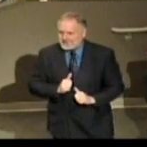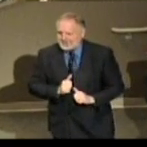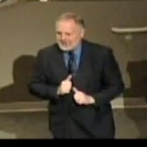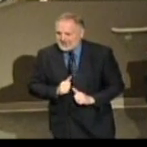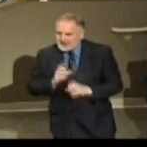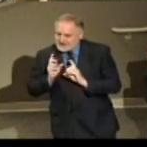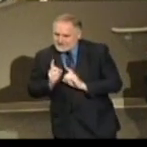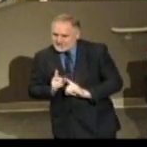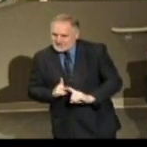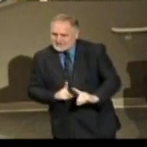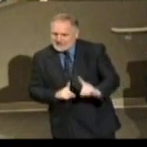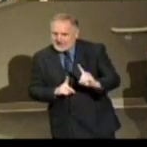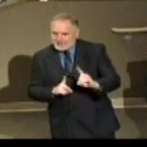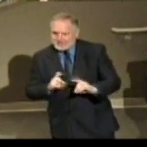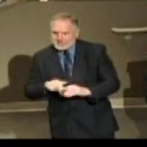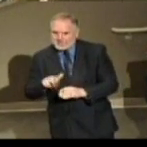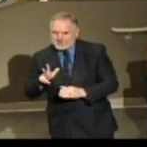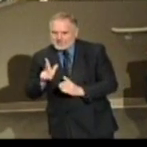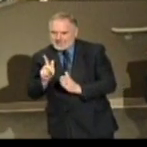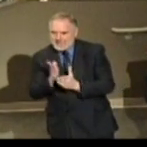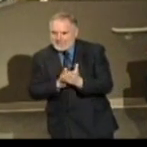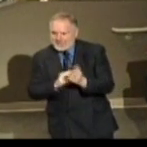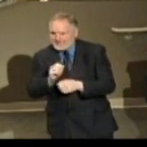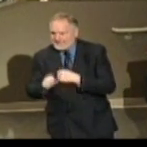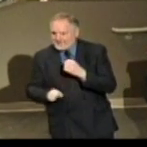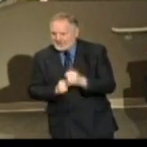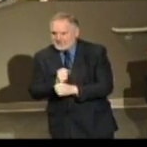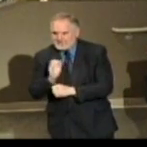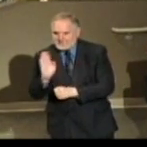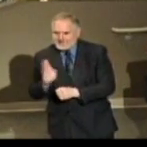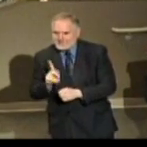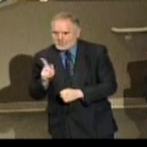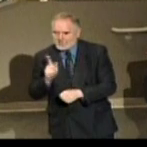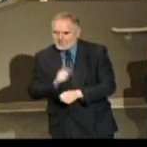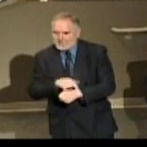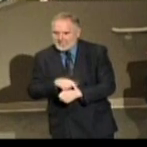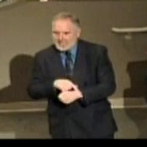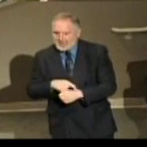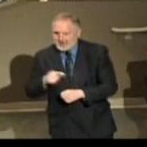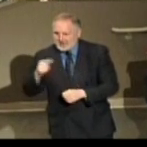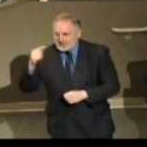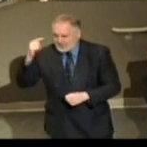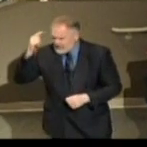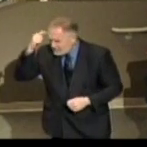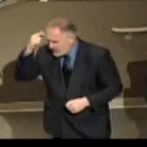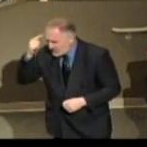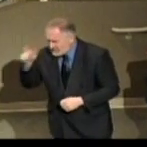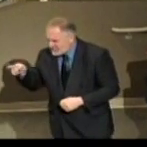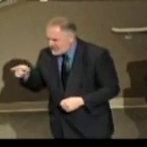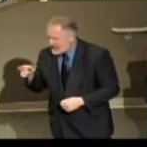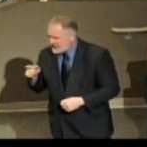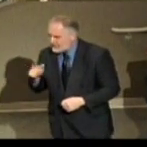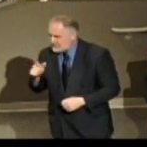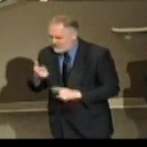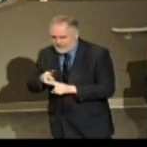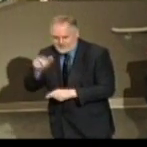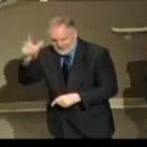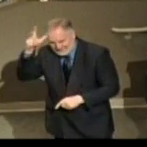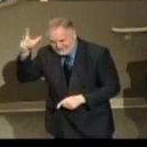The disciples in 3.5 years never one time suspicioned that he wasn't real.